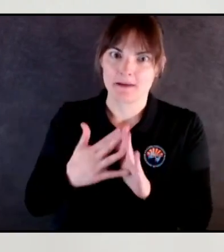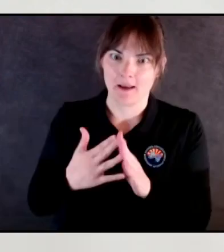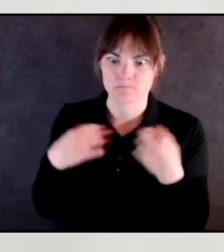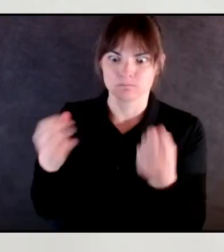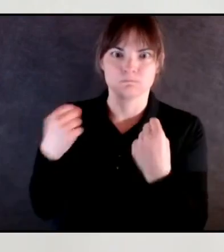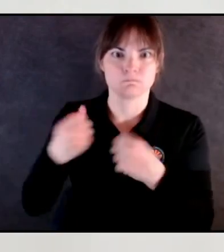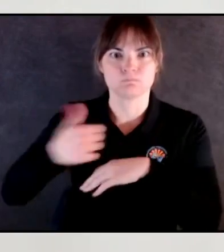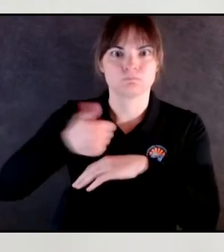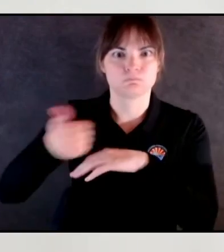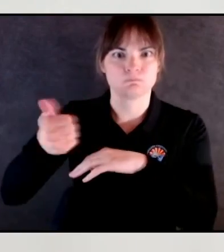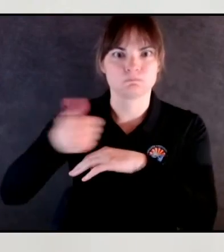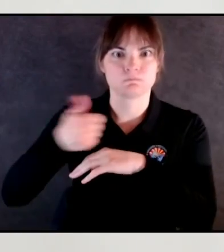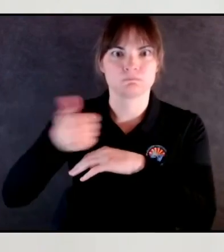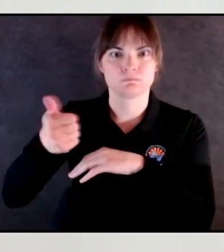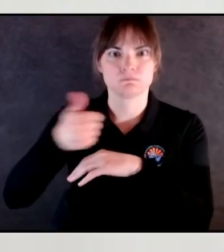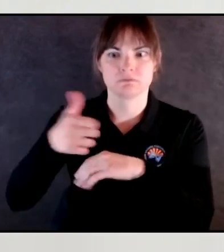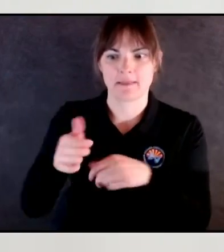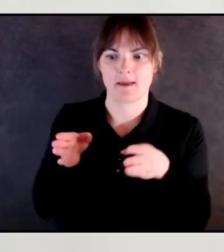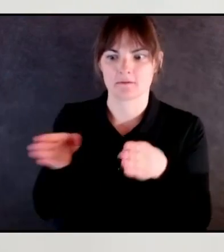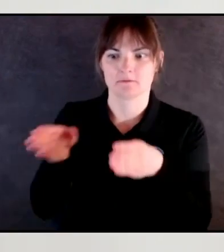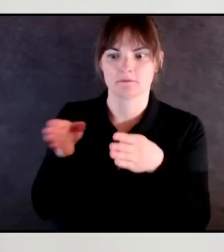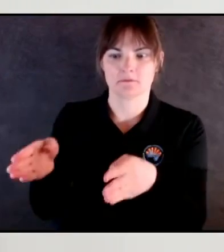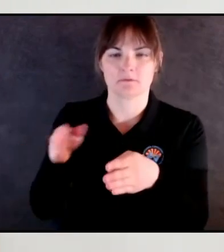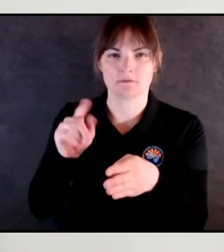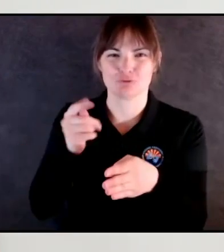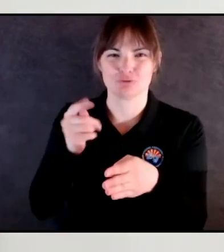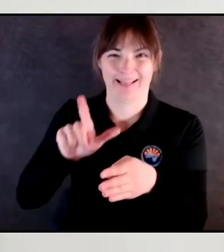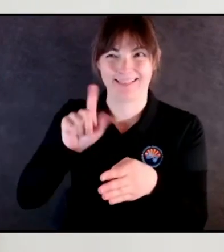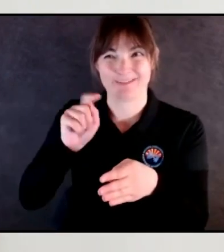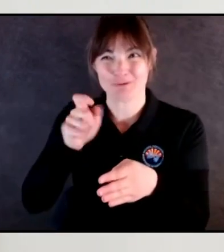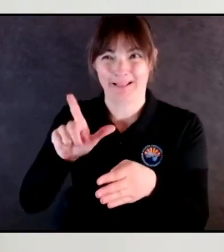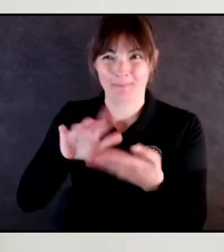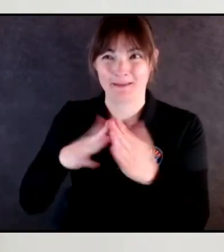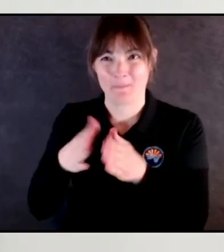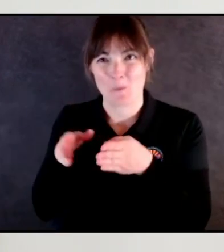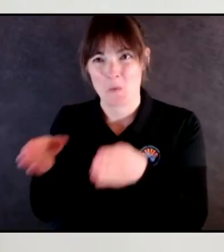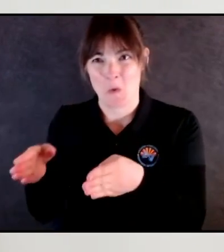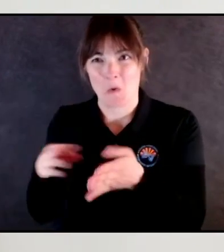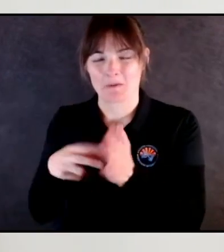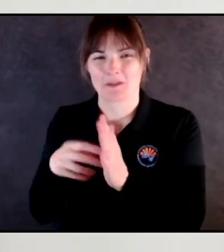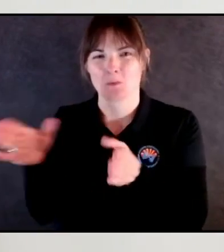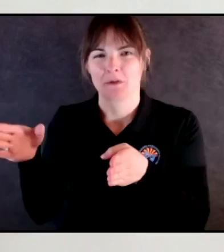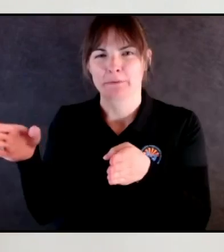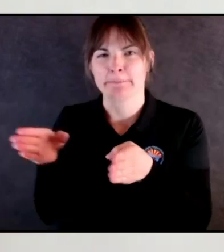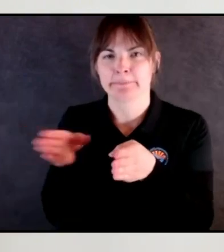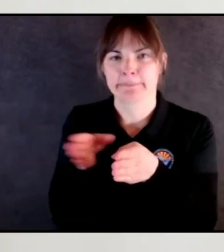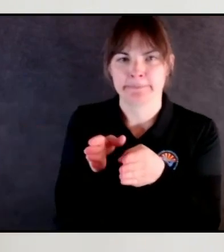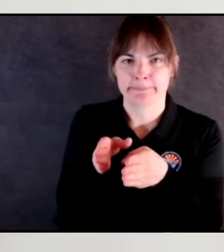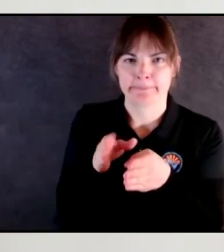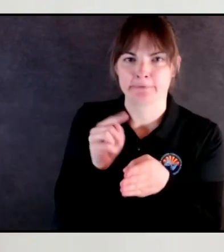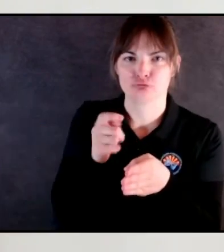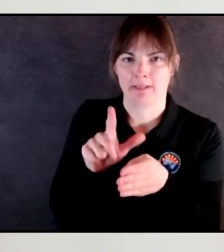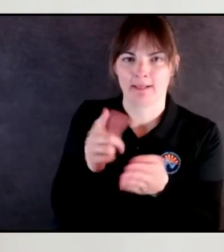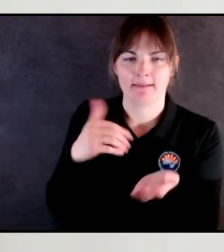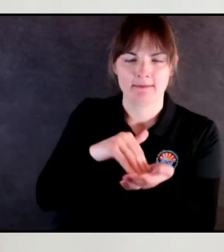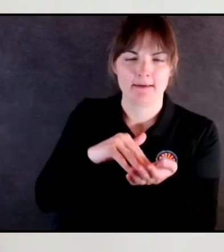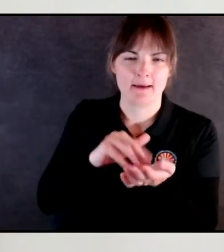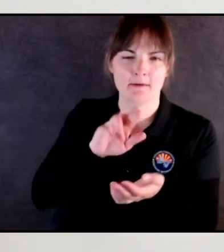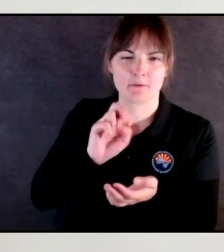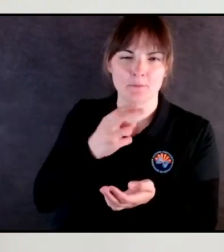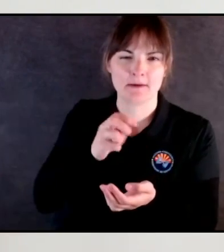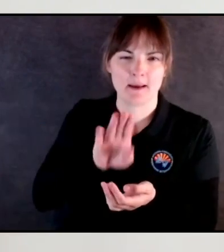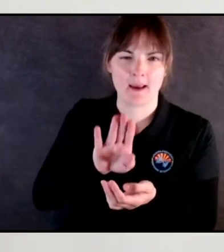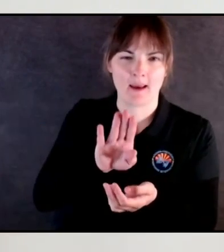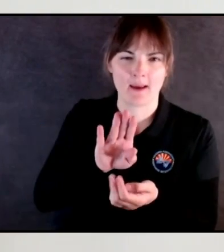is to try to rehab that trail that's going up there and limit